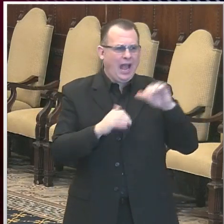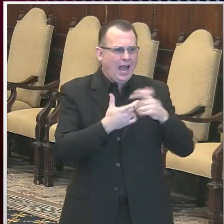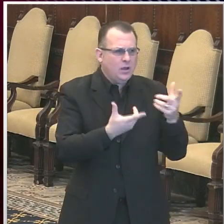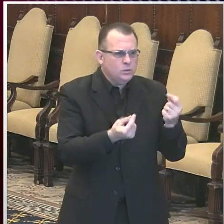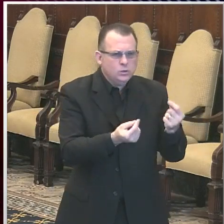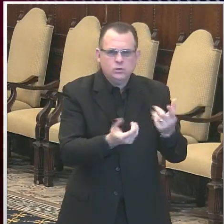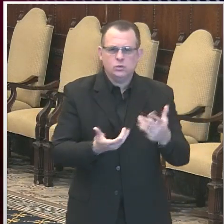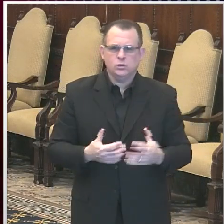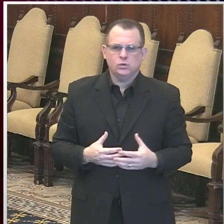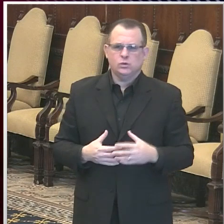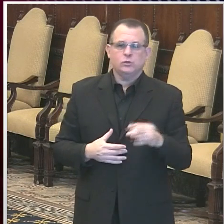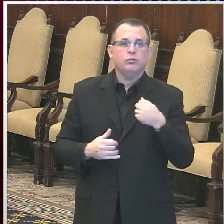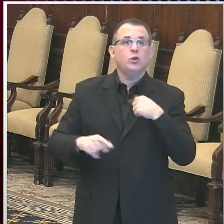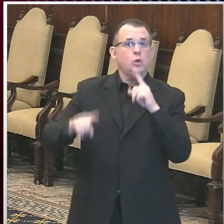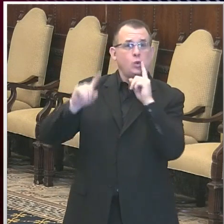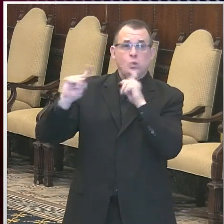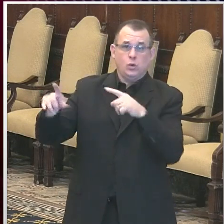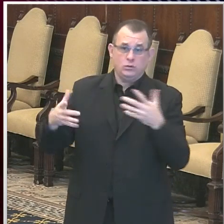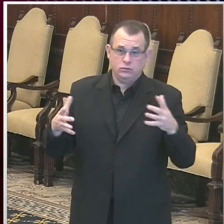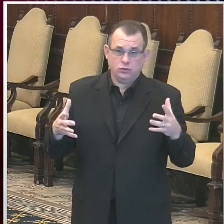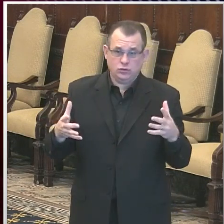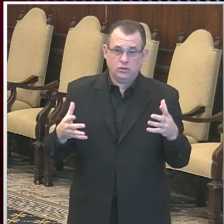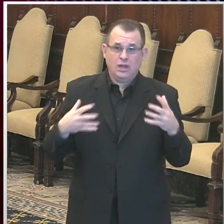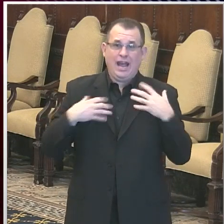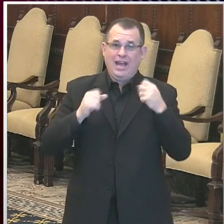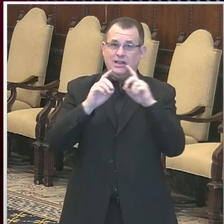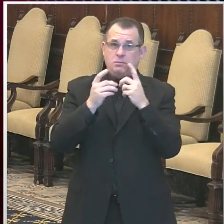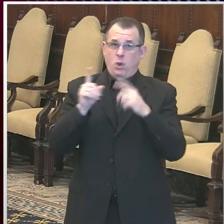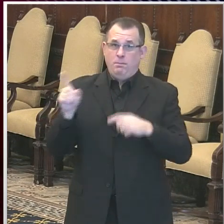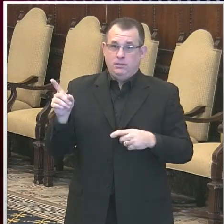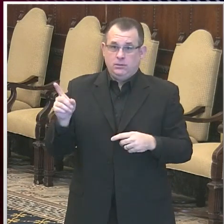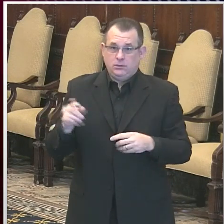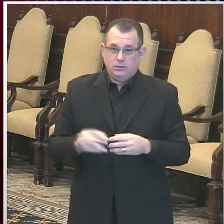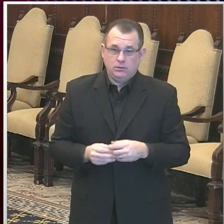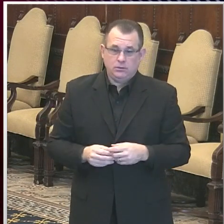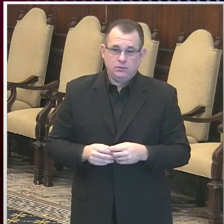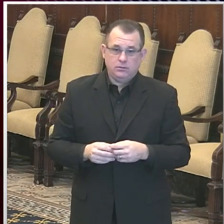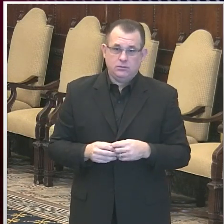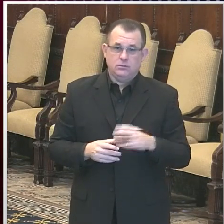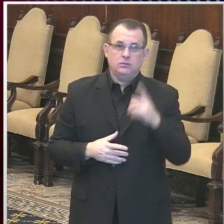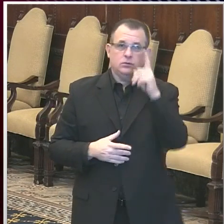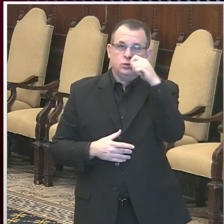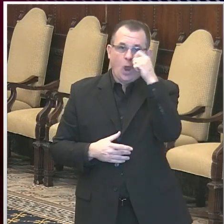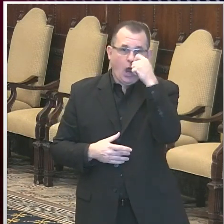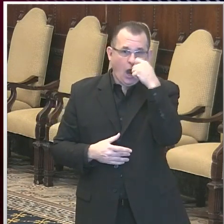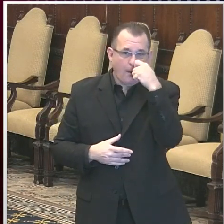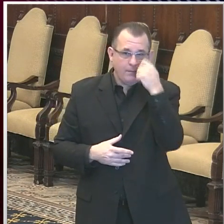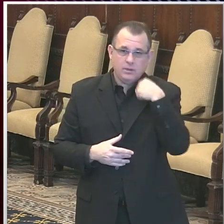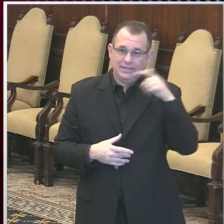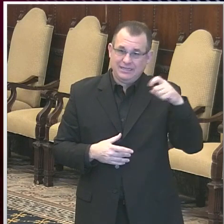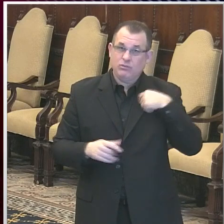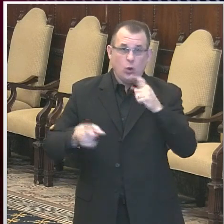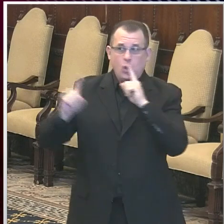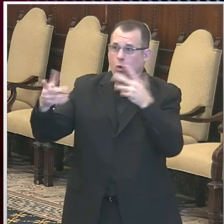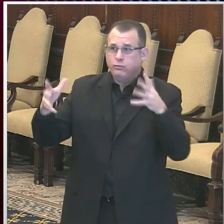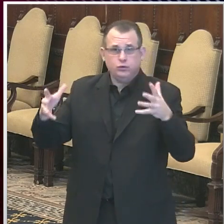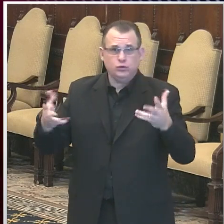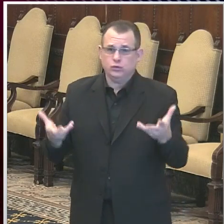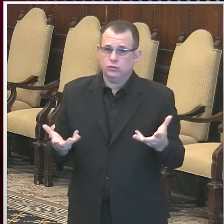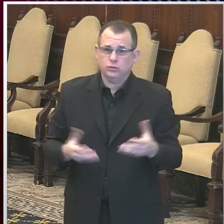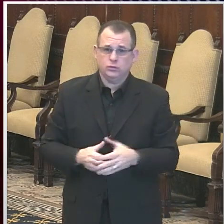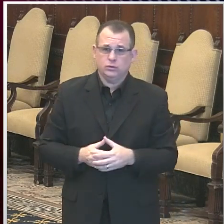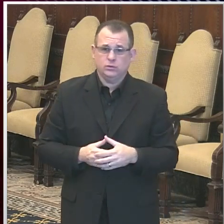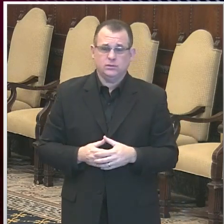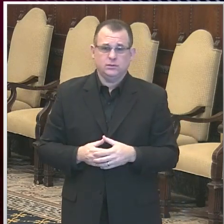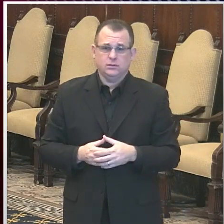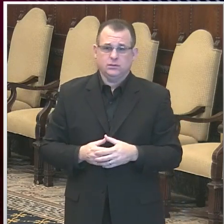We have ordered the health department deals with the swabs themselves, what you collect the sample with. And so we've ordered those from the sources we ordinarily